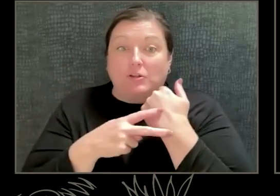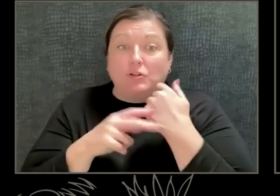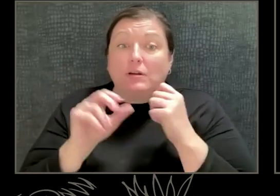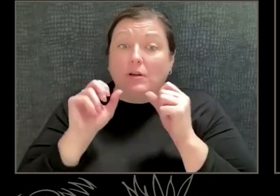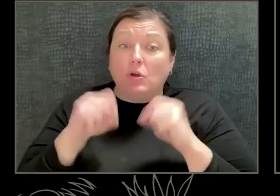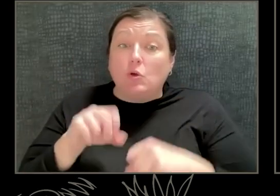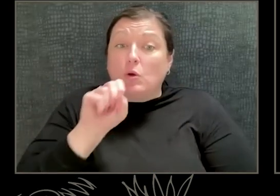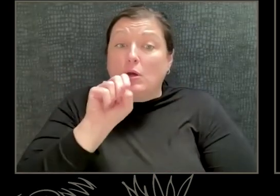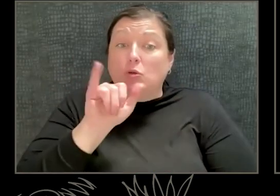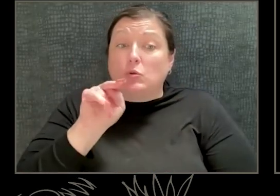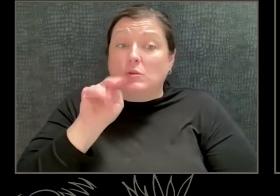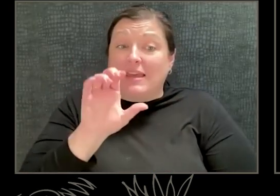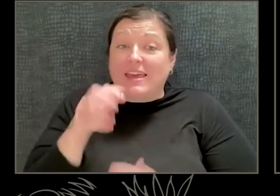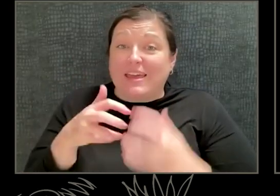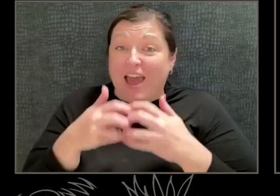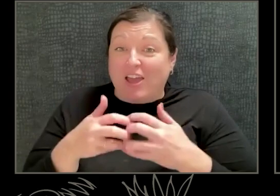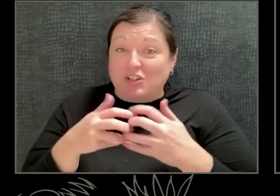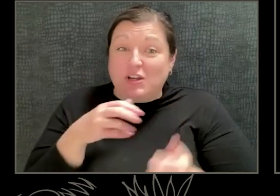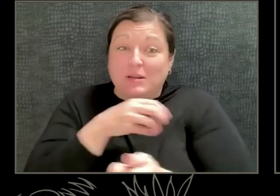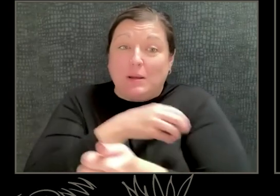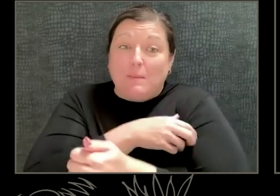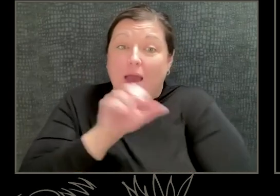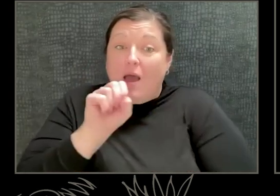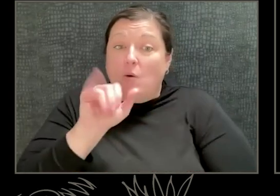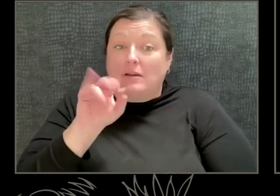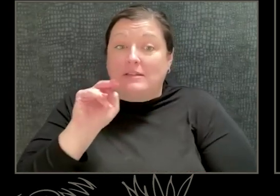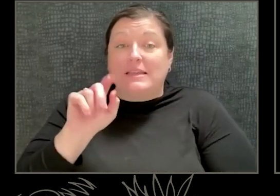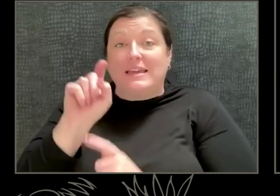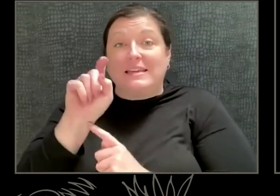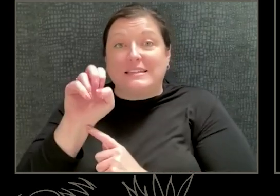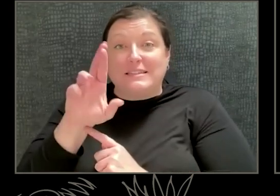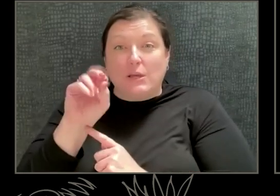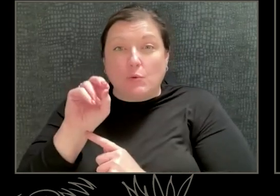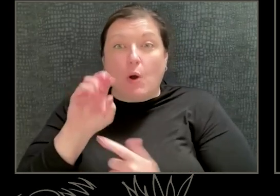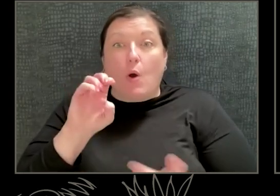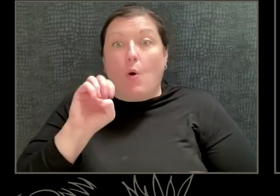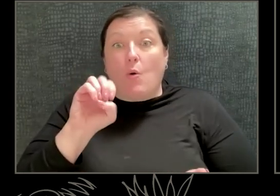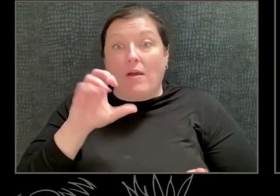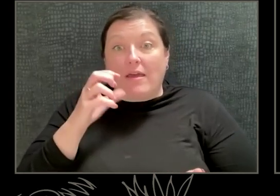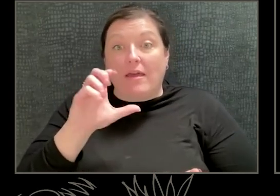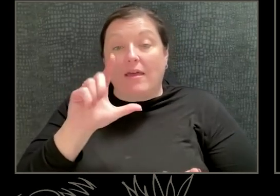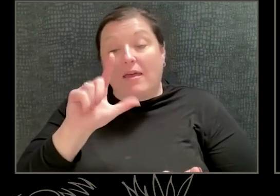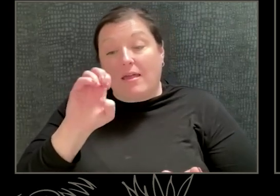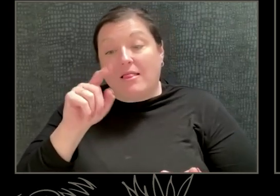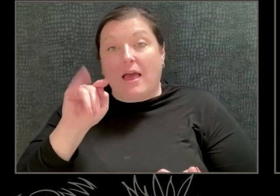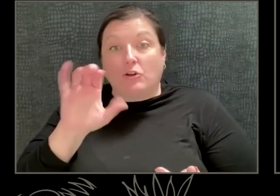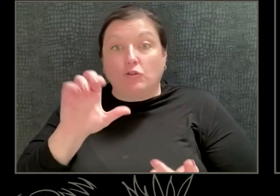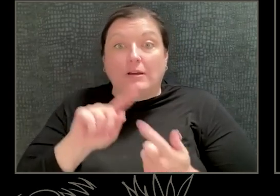PowerSync, Zero, Electric. I think there's one called LocalStar as well, or SyncStar.